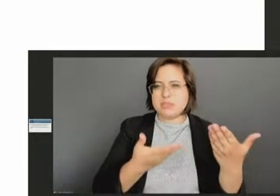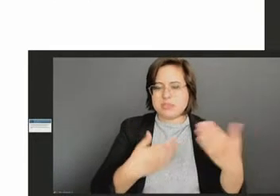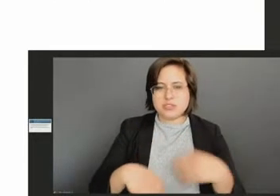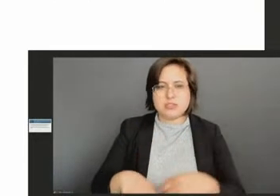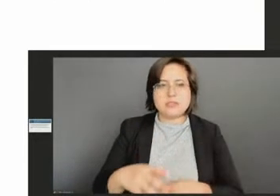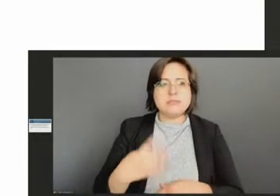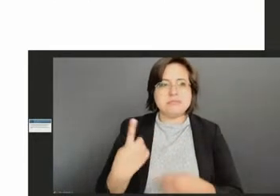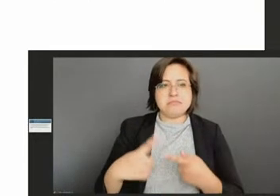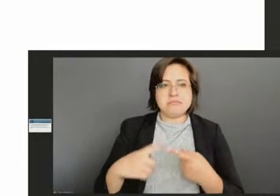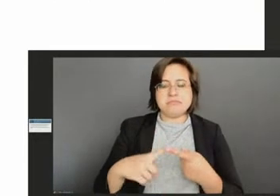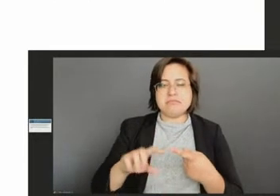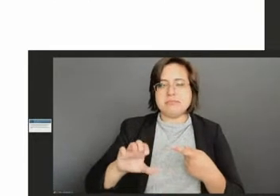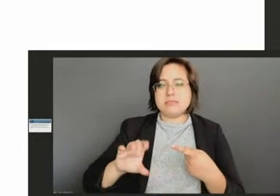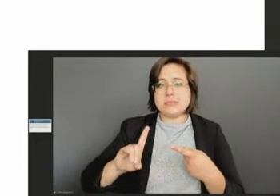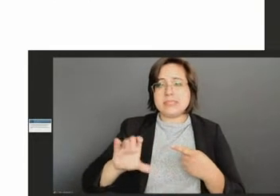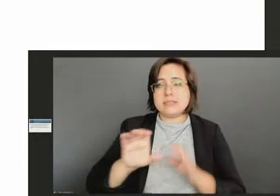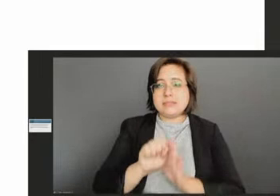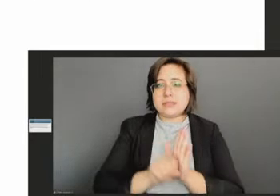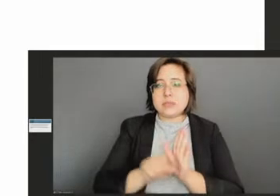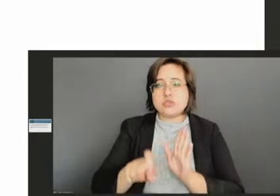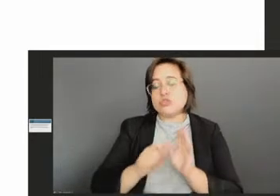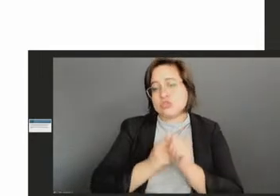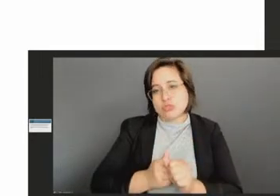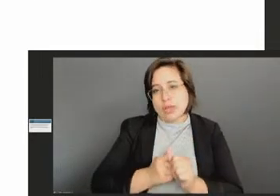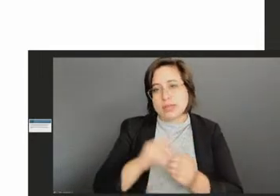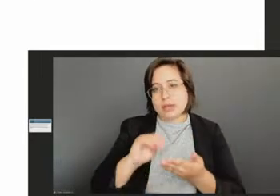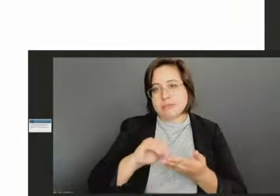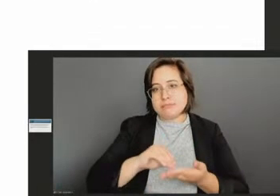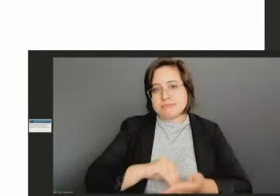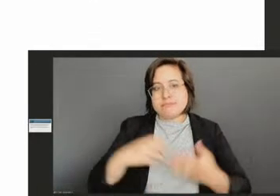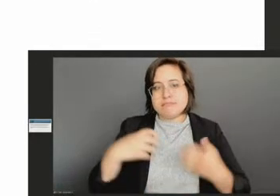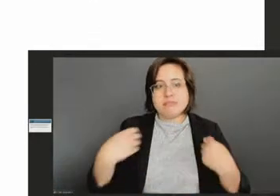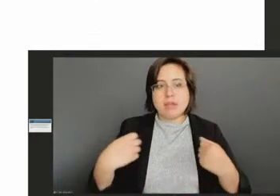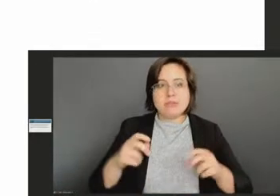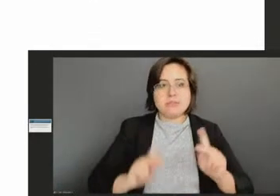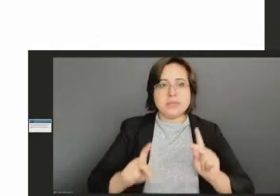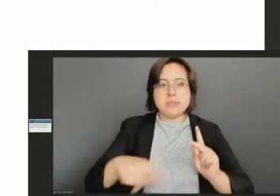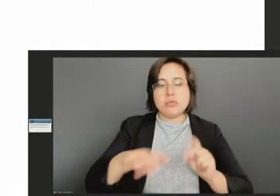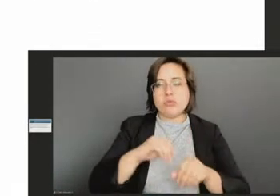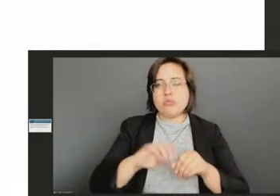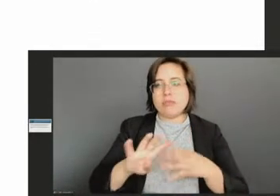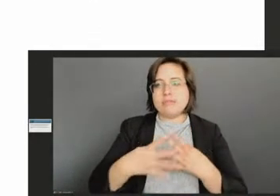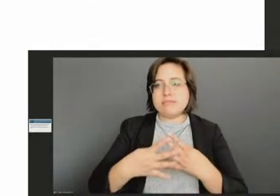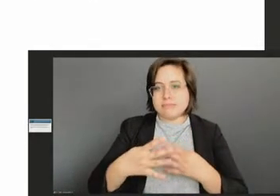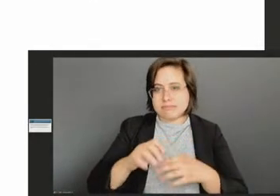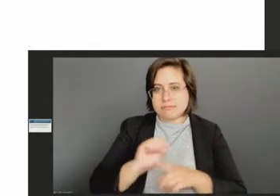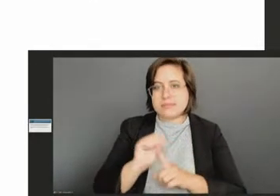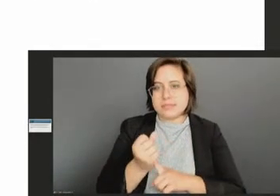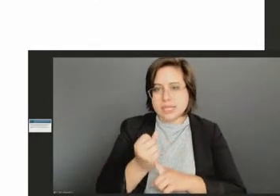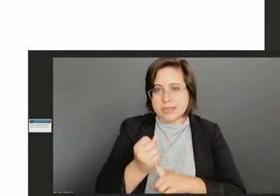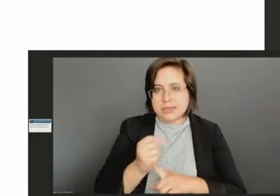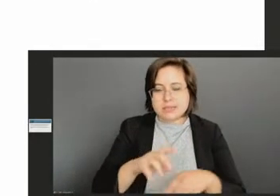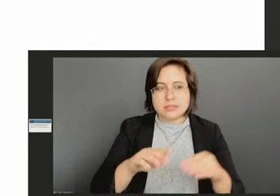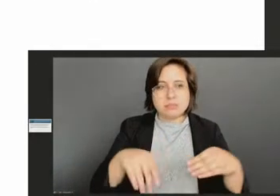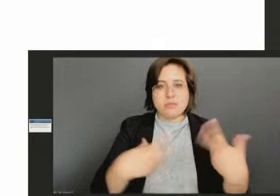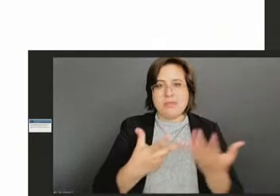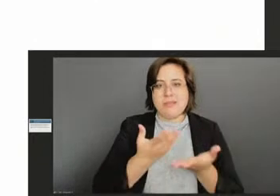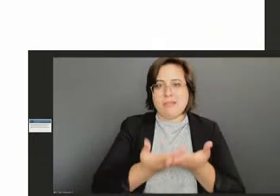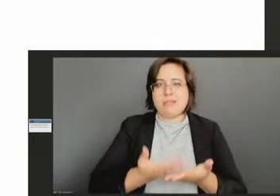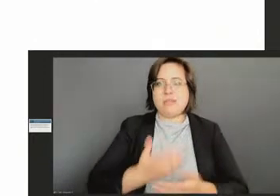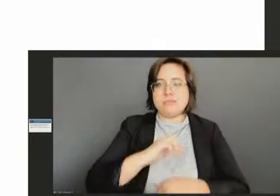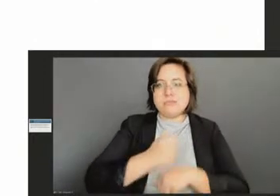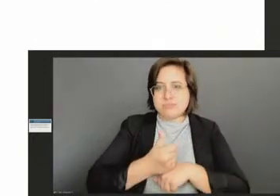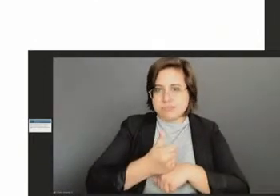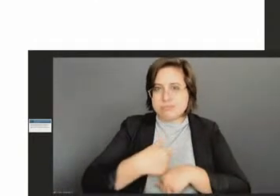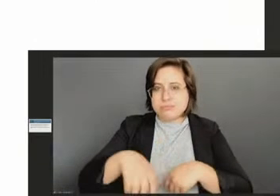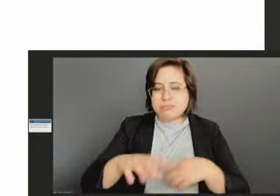and states should track and report on the health of people who are in carceral settings and implement evidence-based programs that both protect and